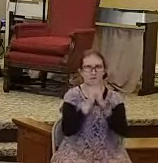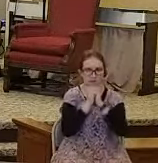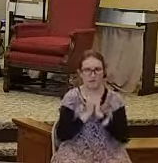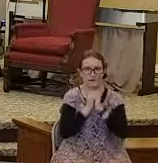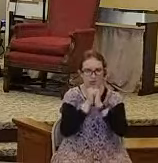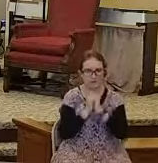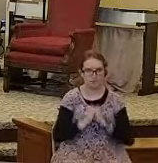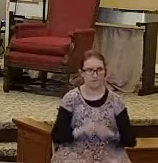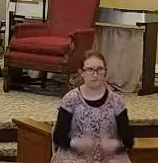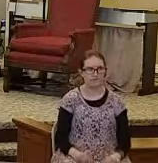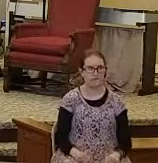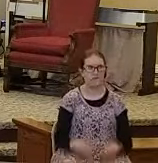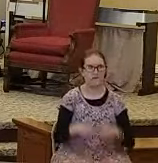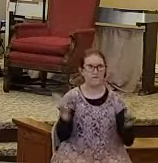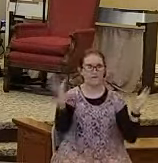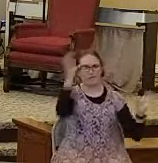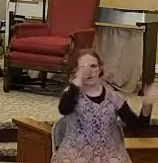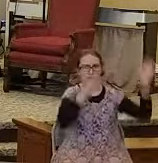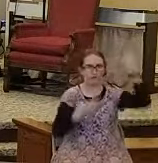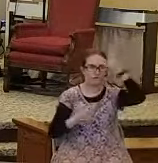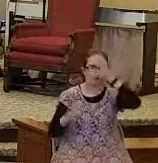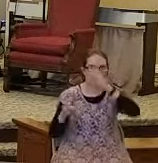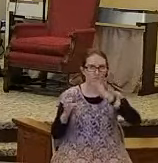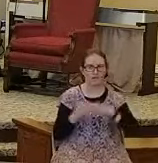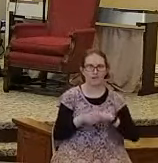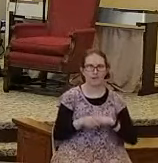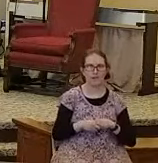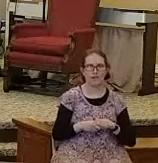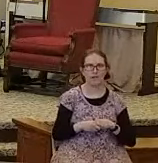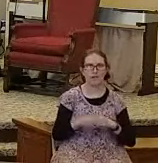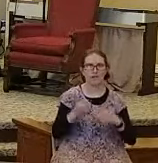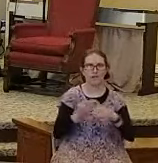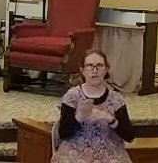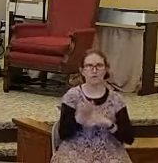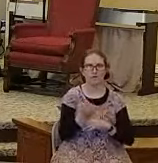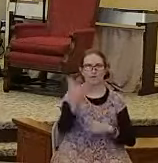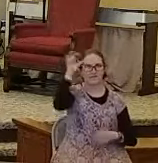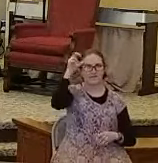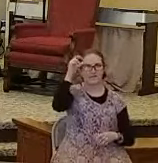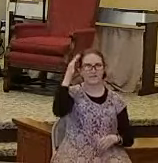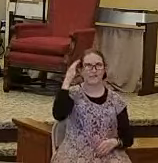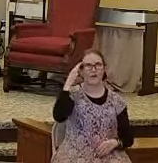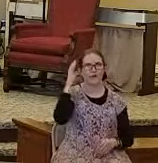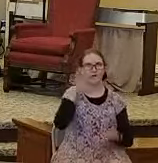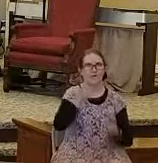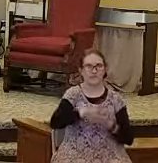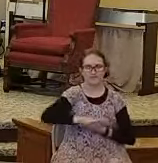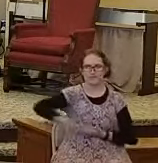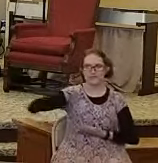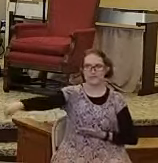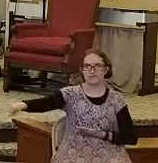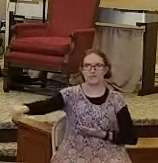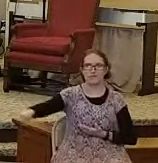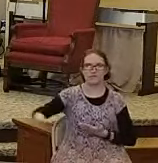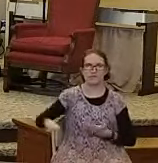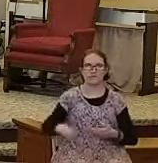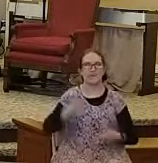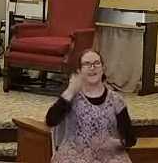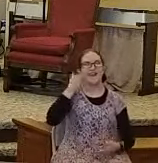Amen, amen. The very storm, amen, that I was going through, the devil thought it was going to destroy me. He